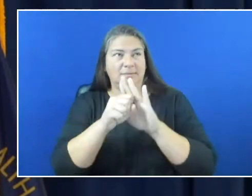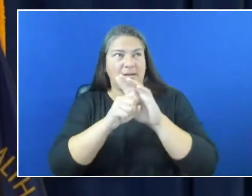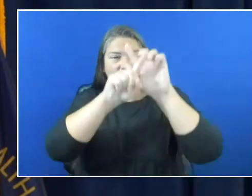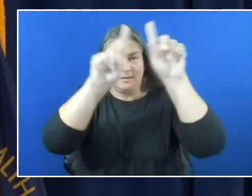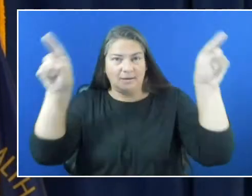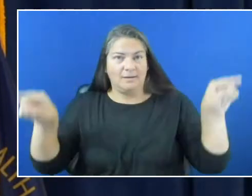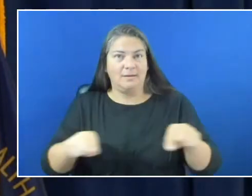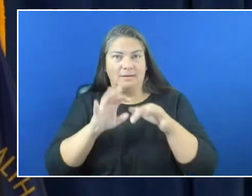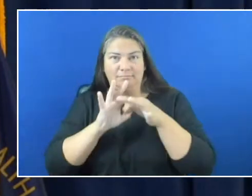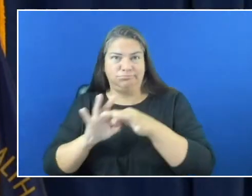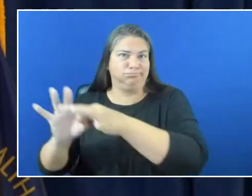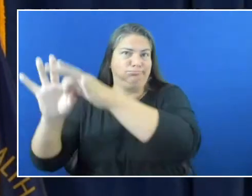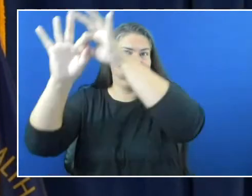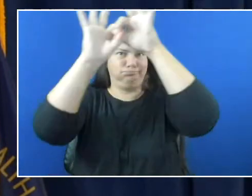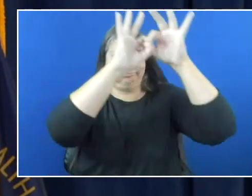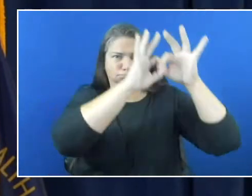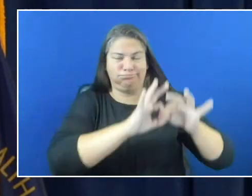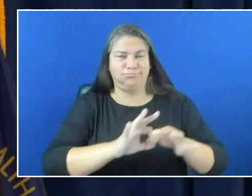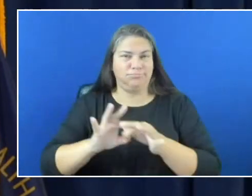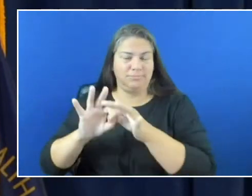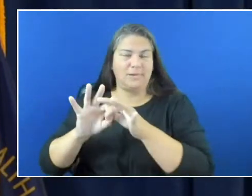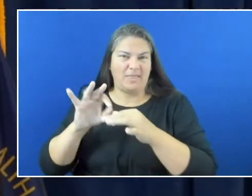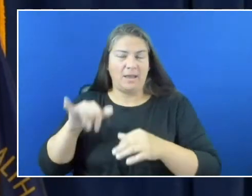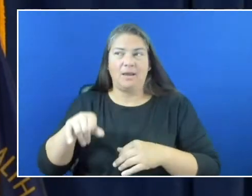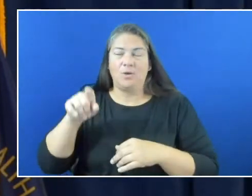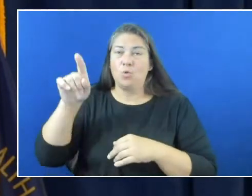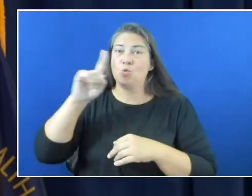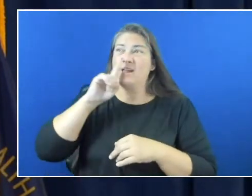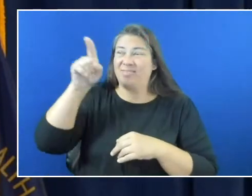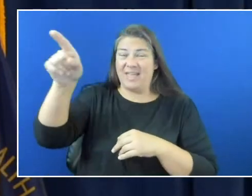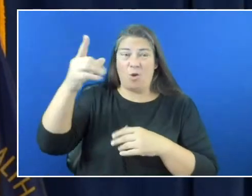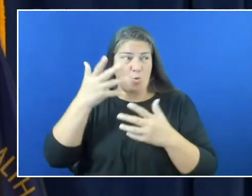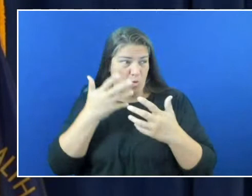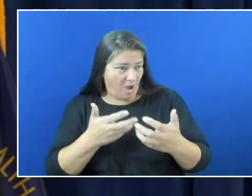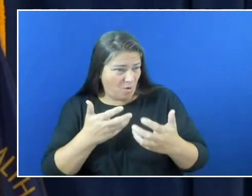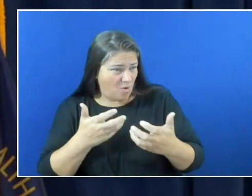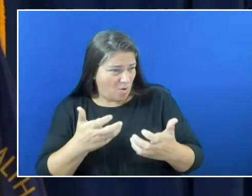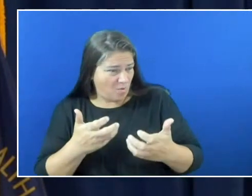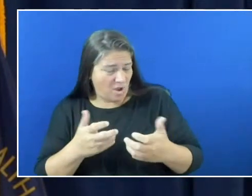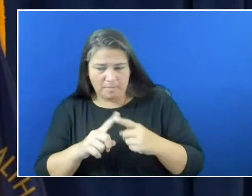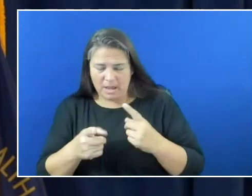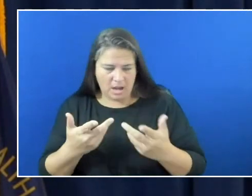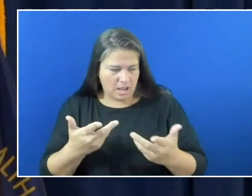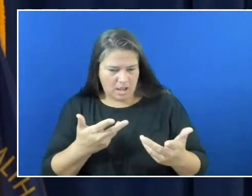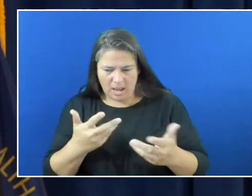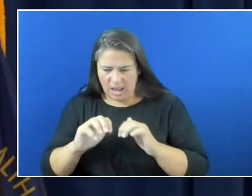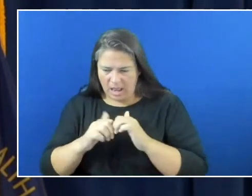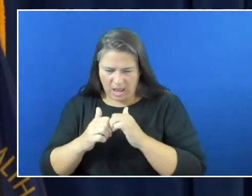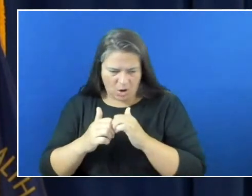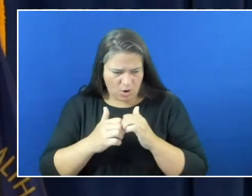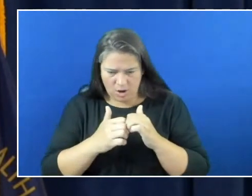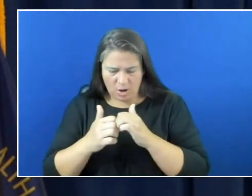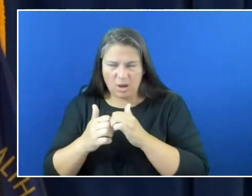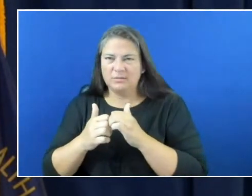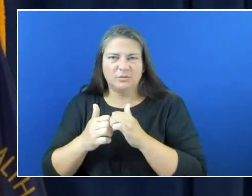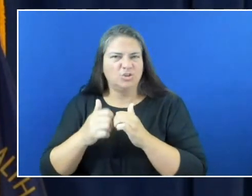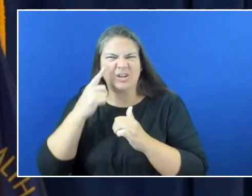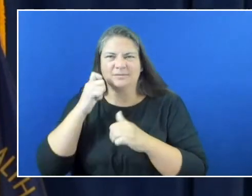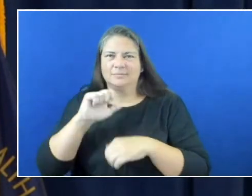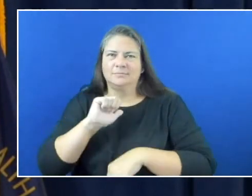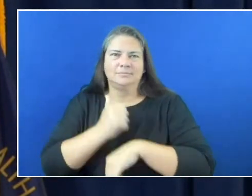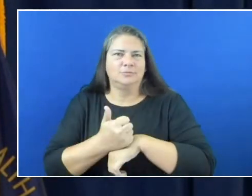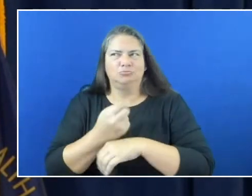that they wished to do, but the actual planning and the execution of it just been within the past two to 3 weeks.